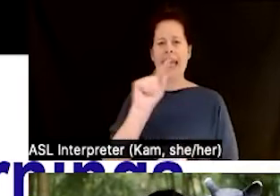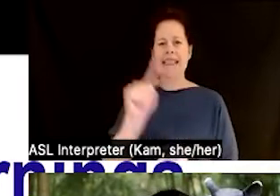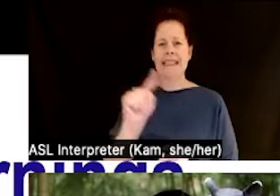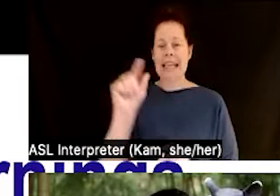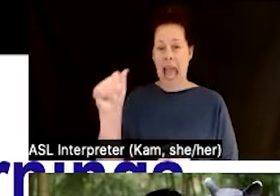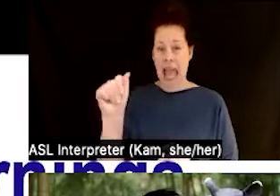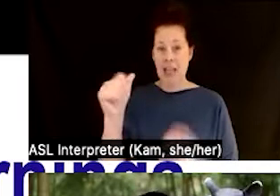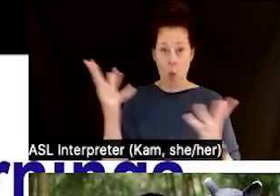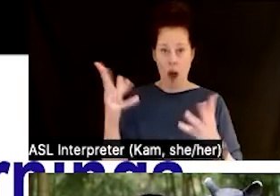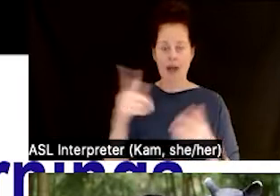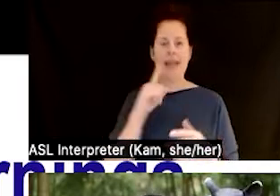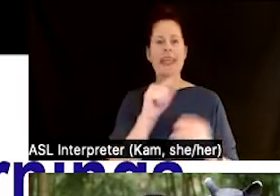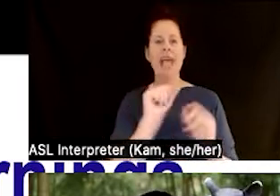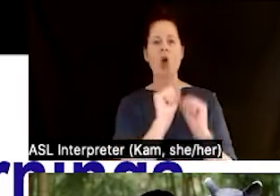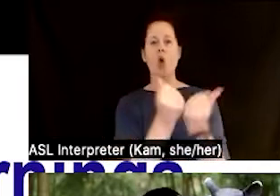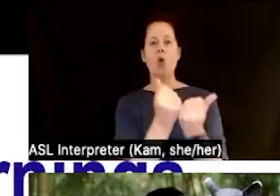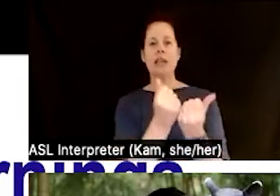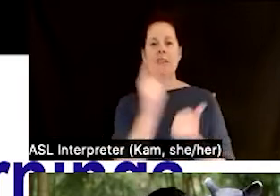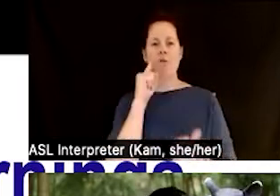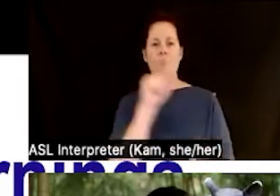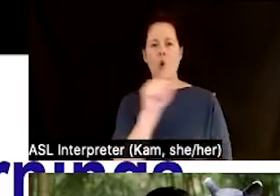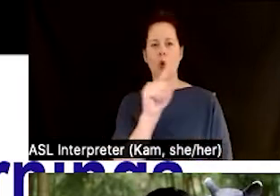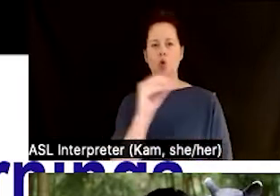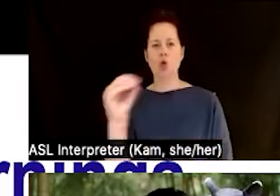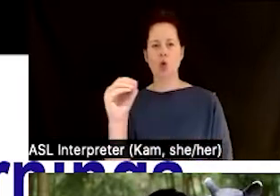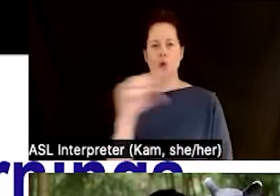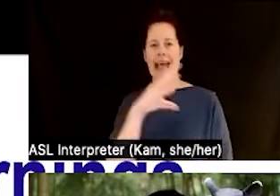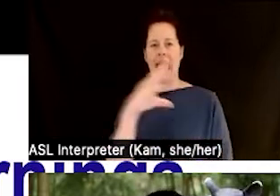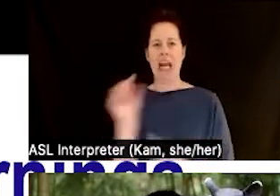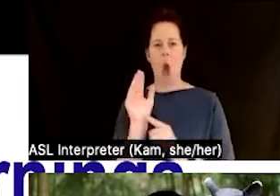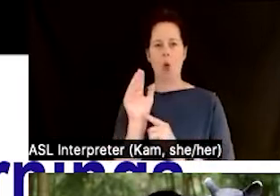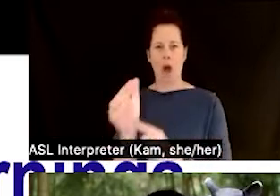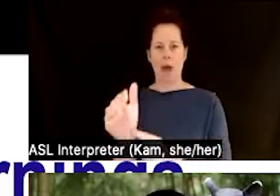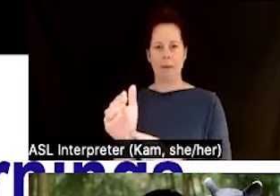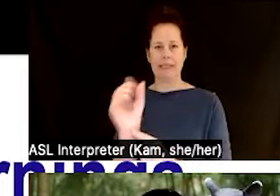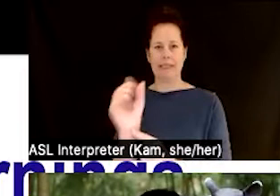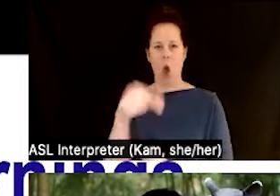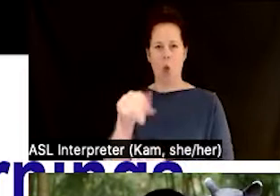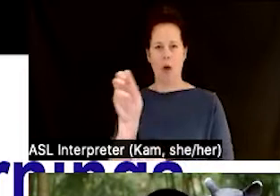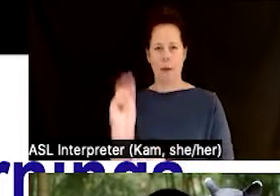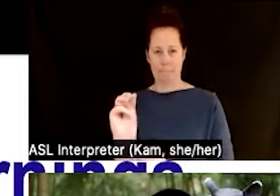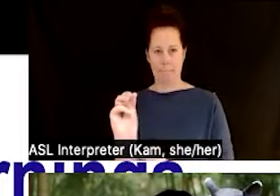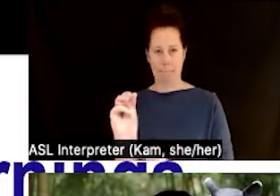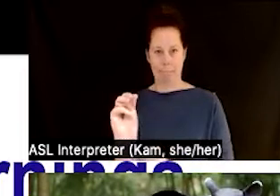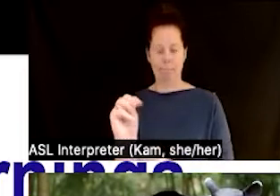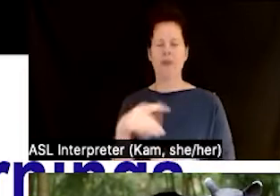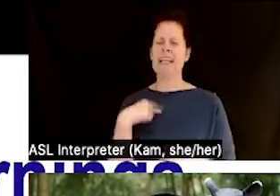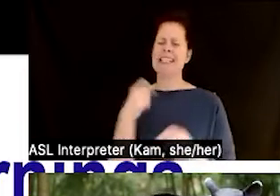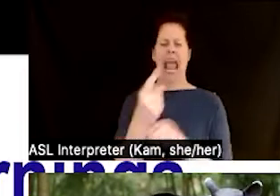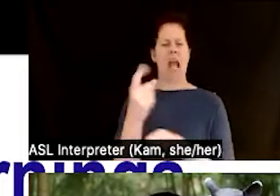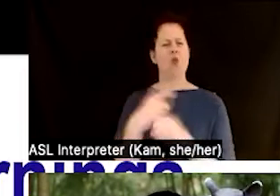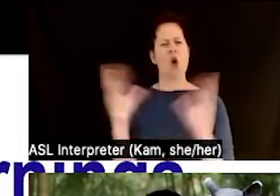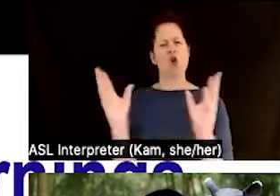and Aquariums. It's our annual conference where everyone gets together, and we met this year in Baltimore. And this year